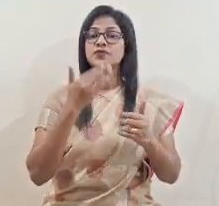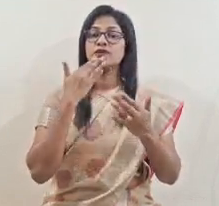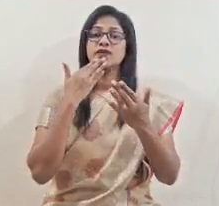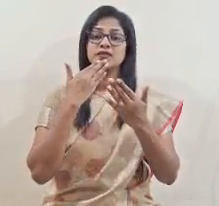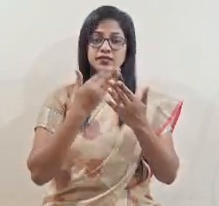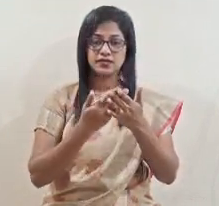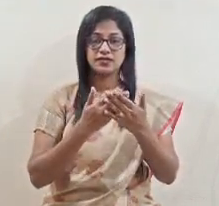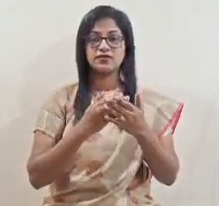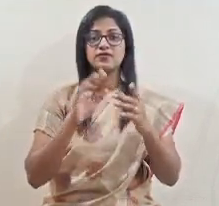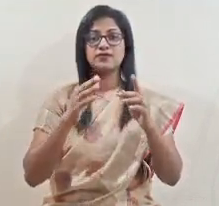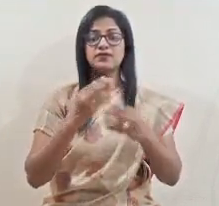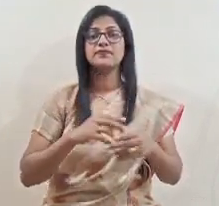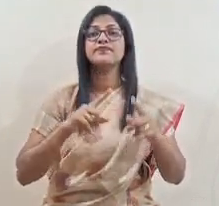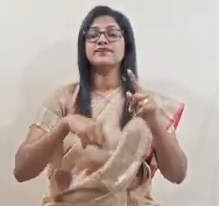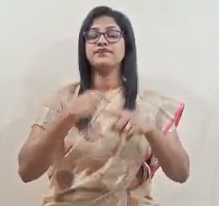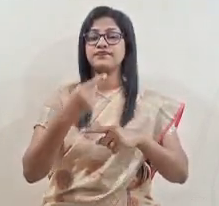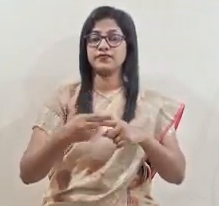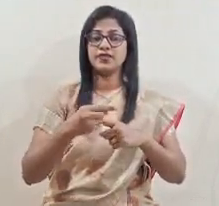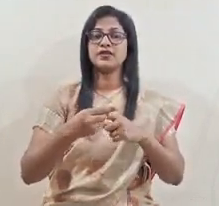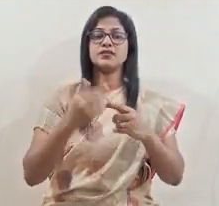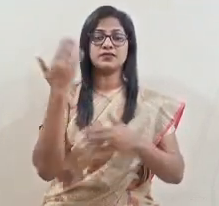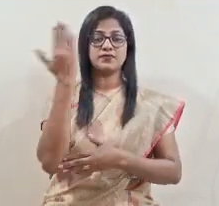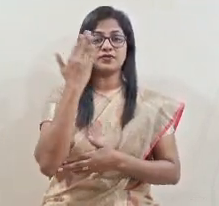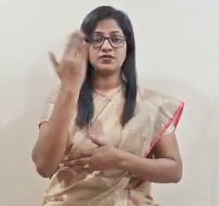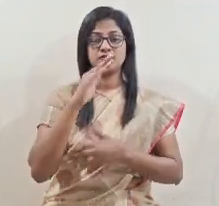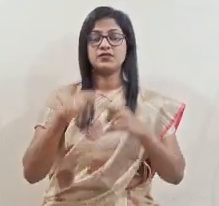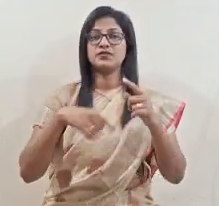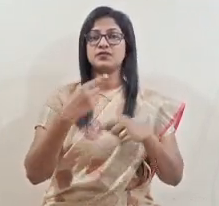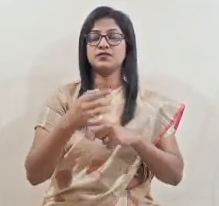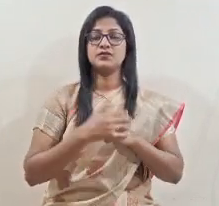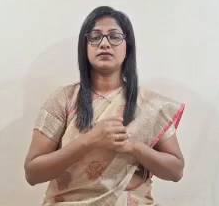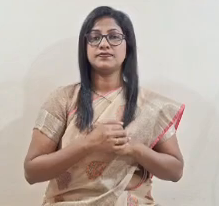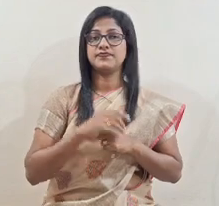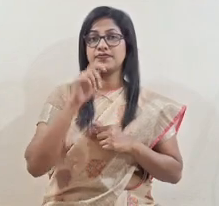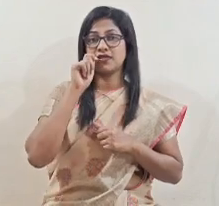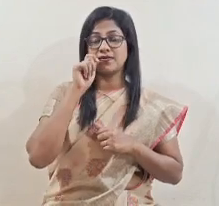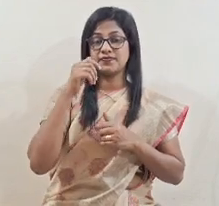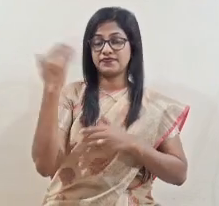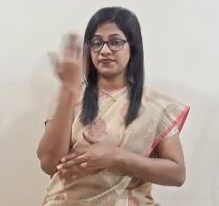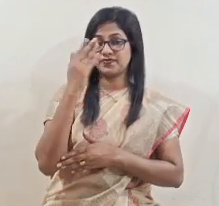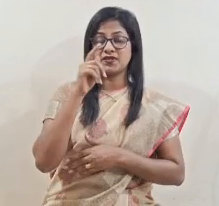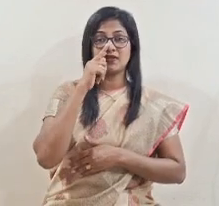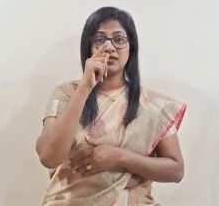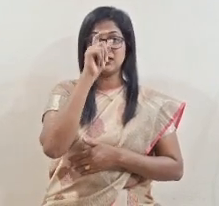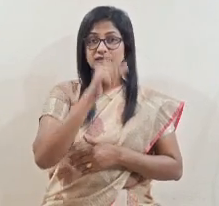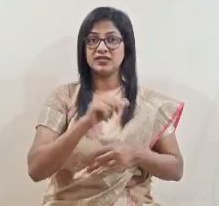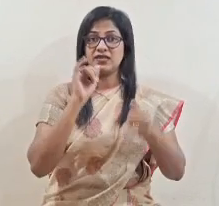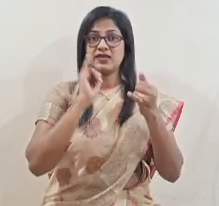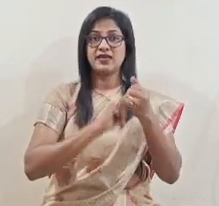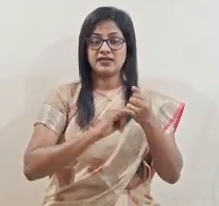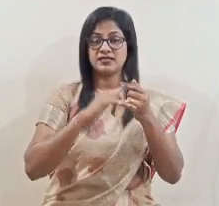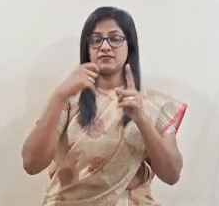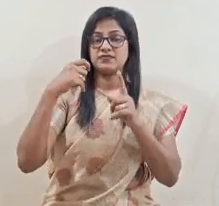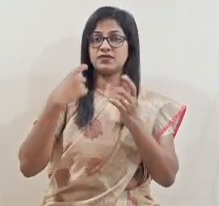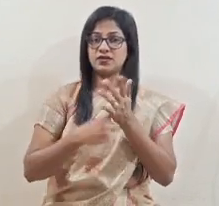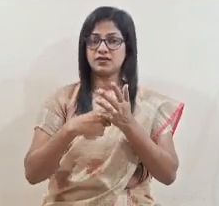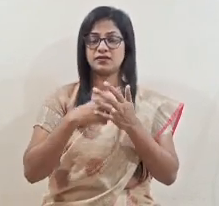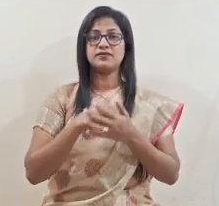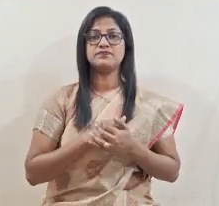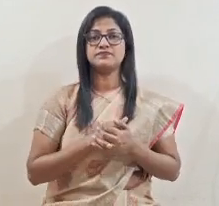Okay, thank you. We'll move on to the next presentation. It'll be presented by Sabida